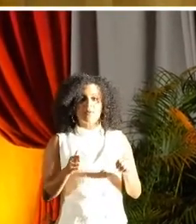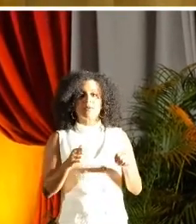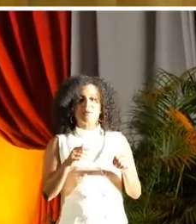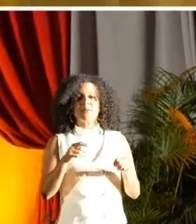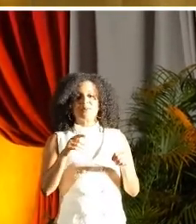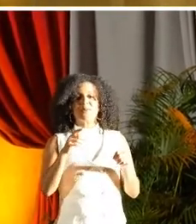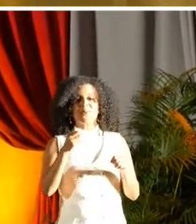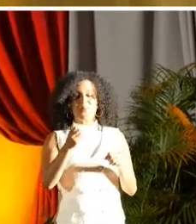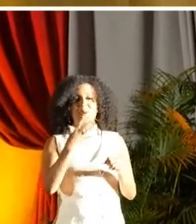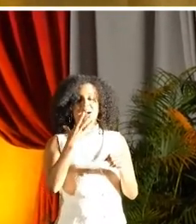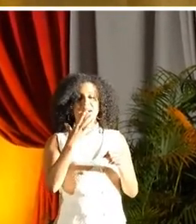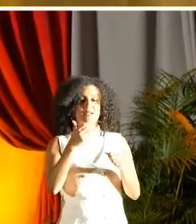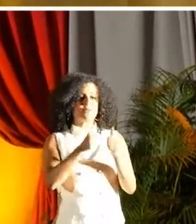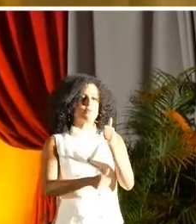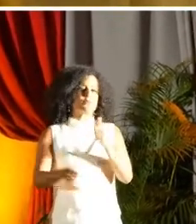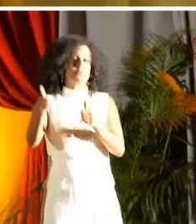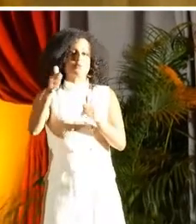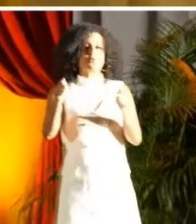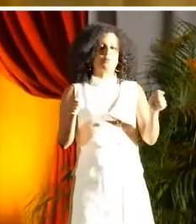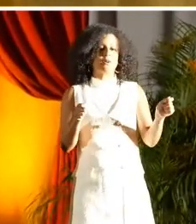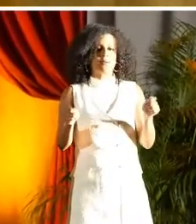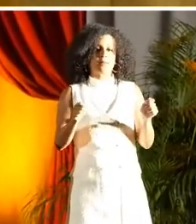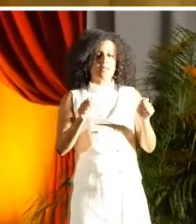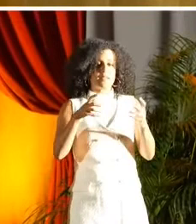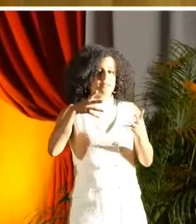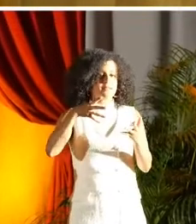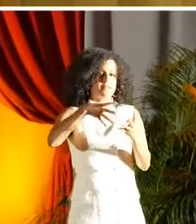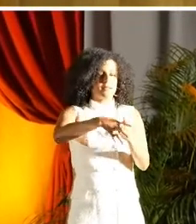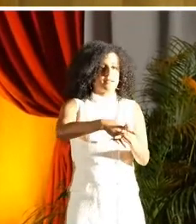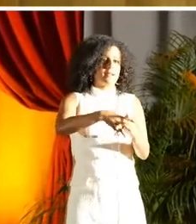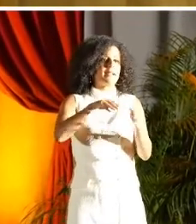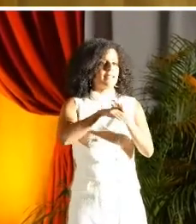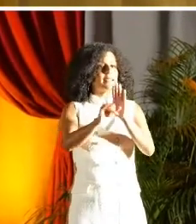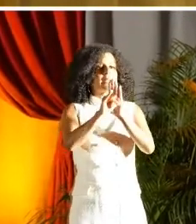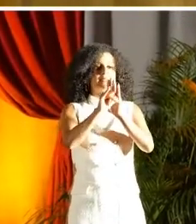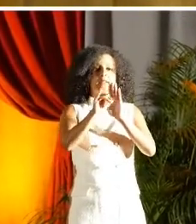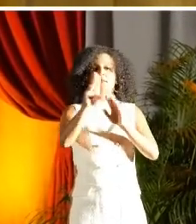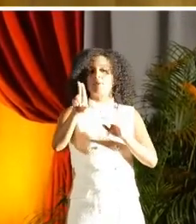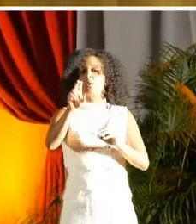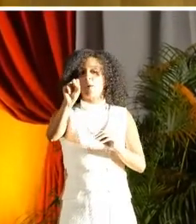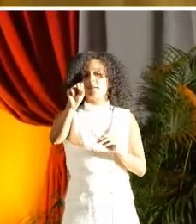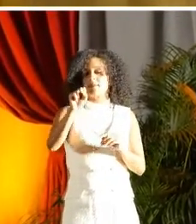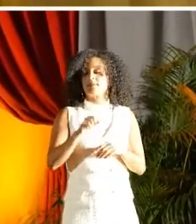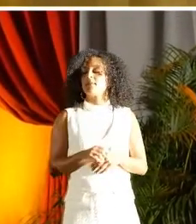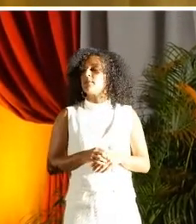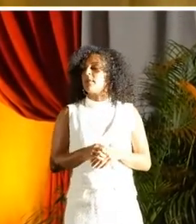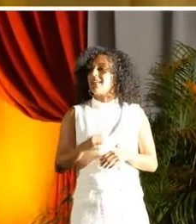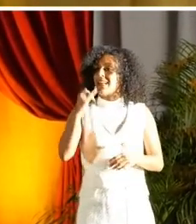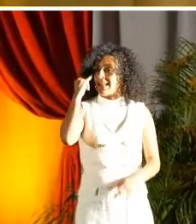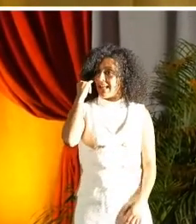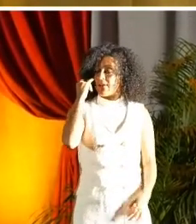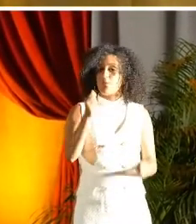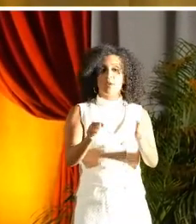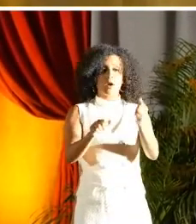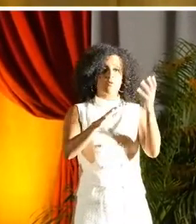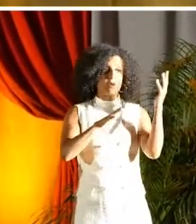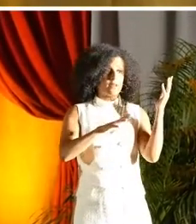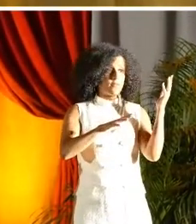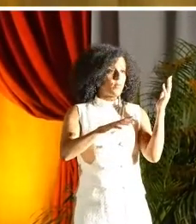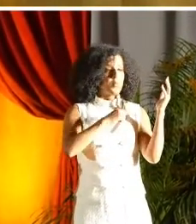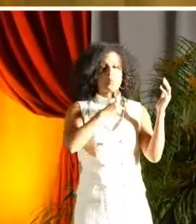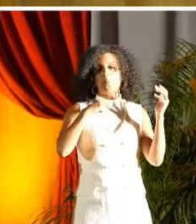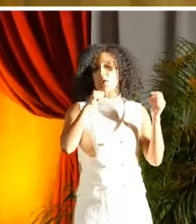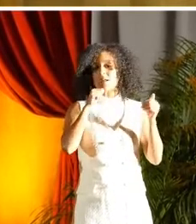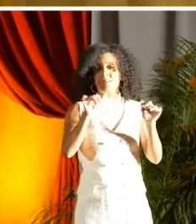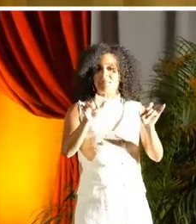white supremacy that's so embedded in the identity of the United States that if we got rid of it, we